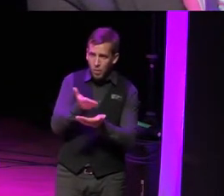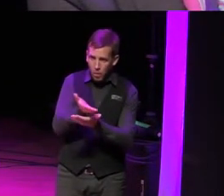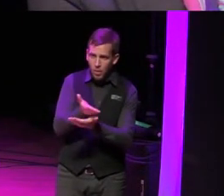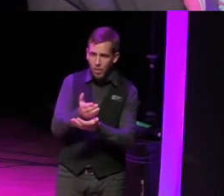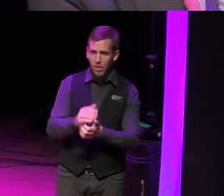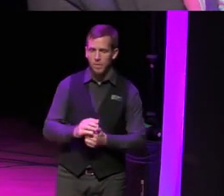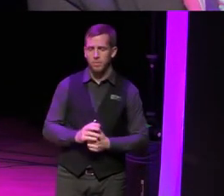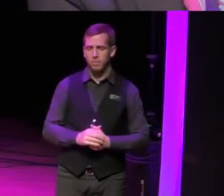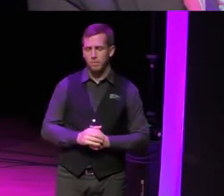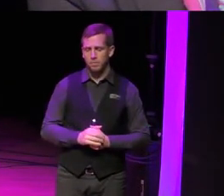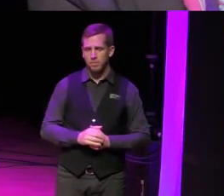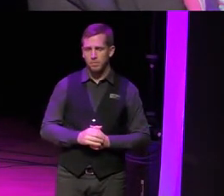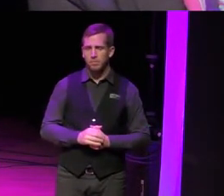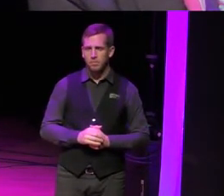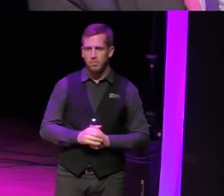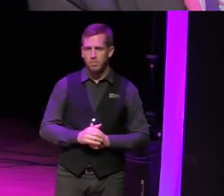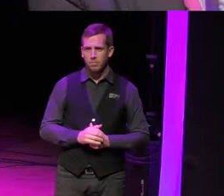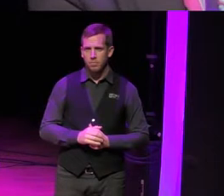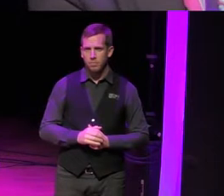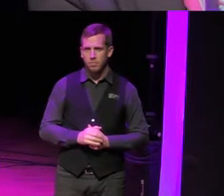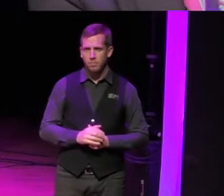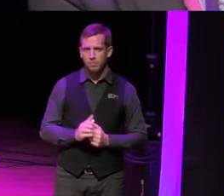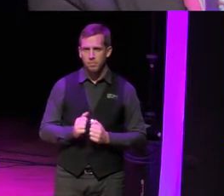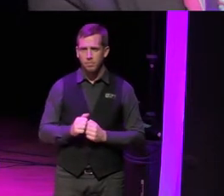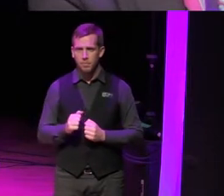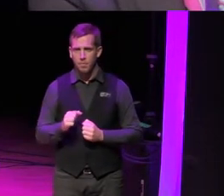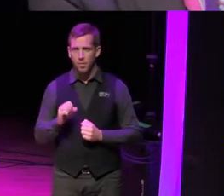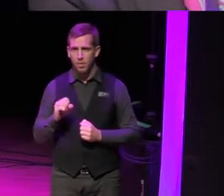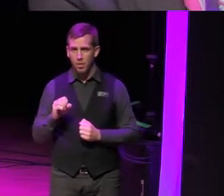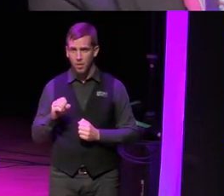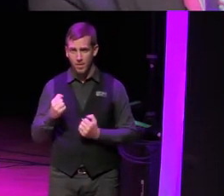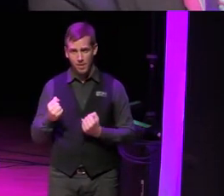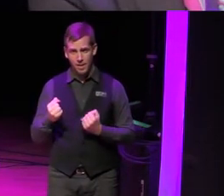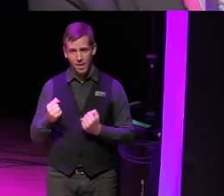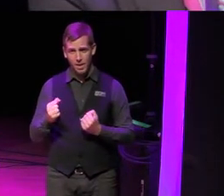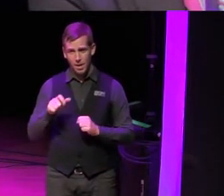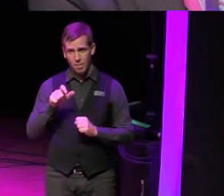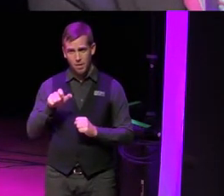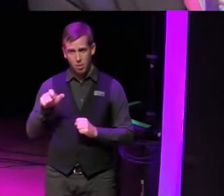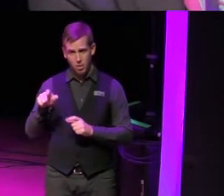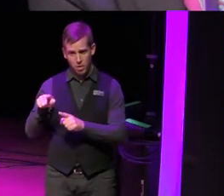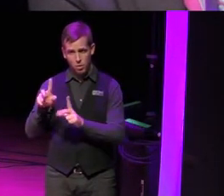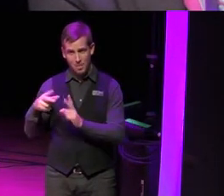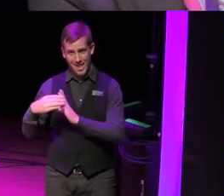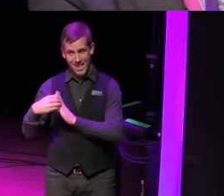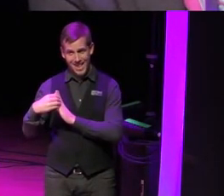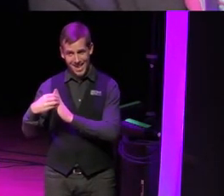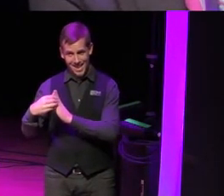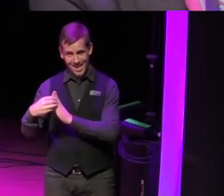a particular way of leading society should be the leaders